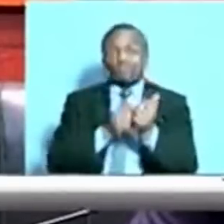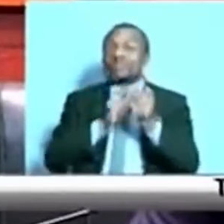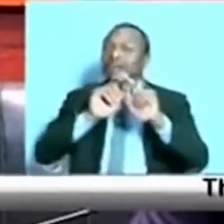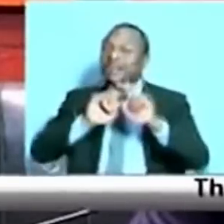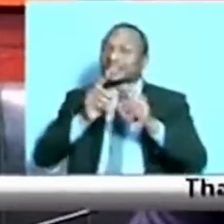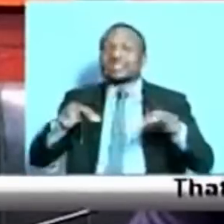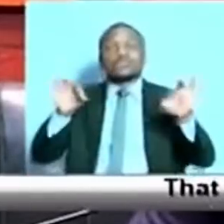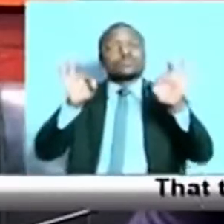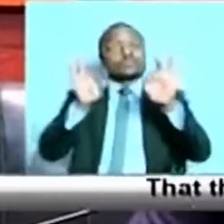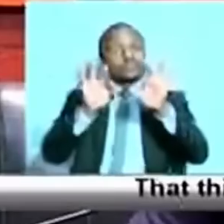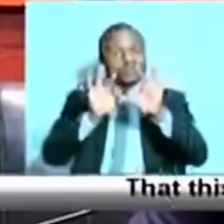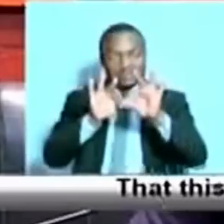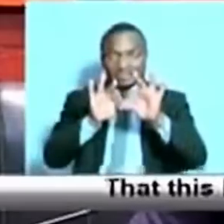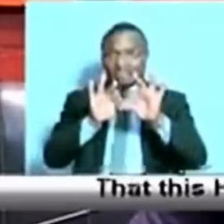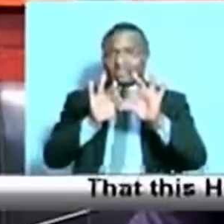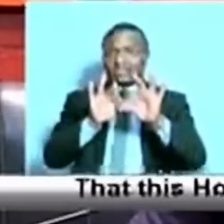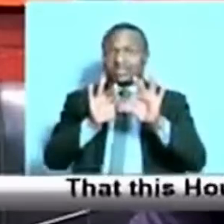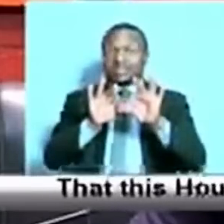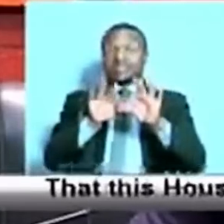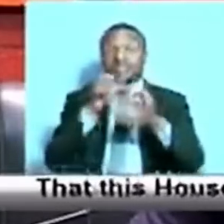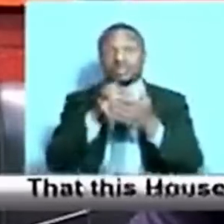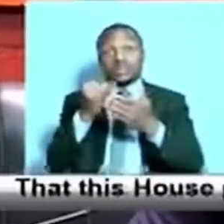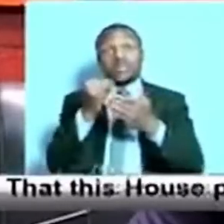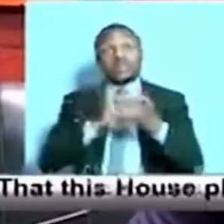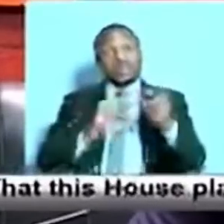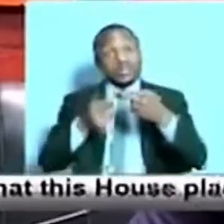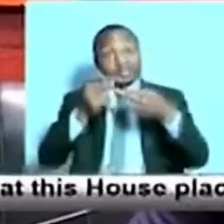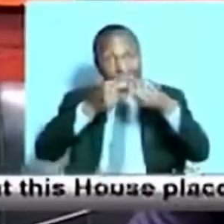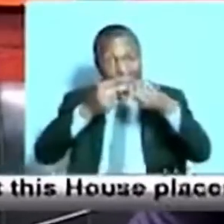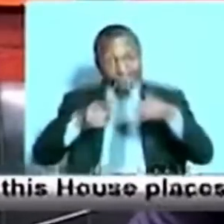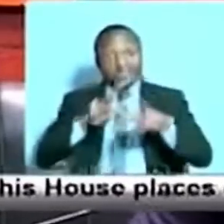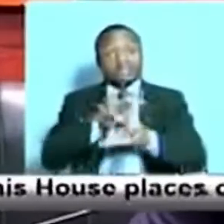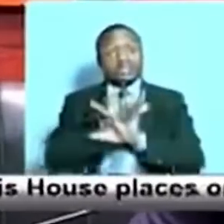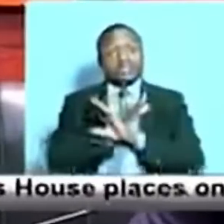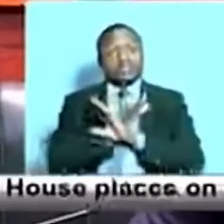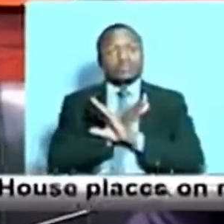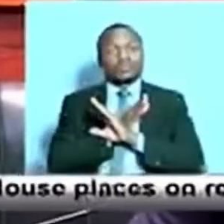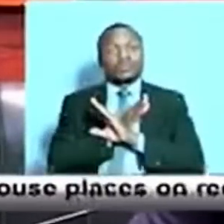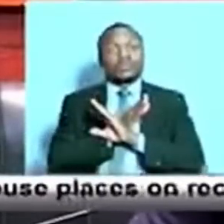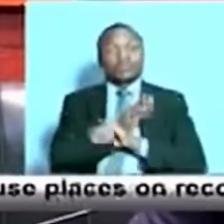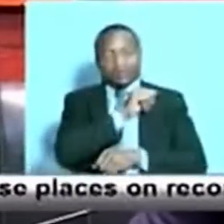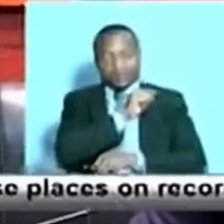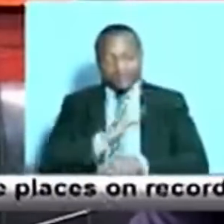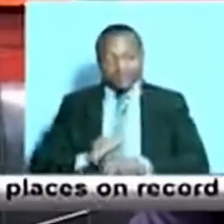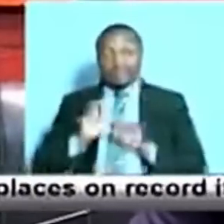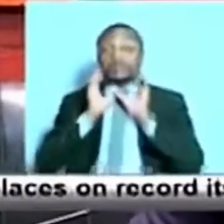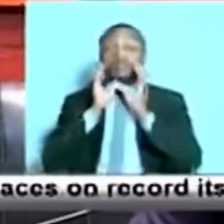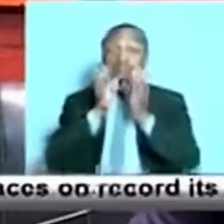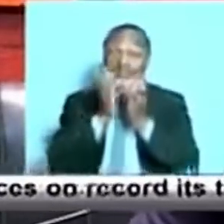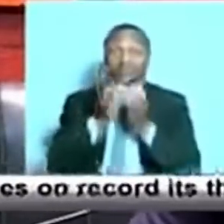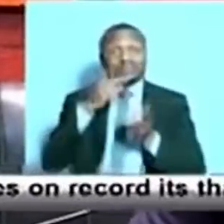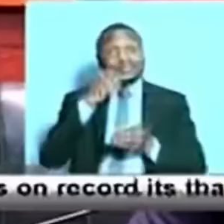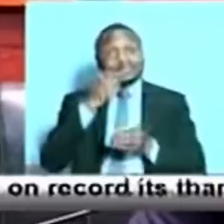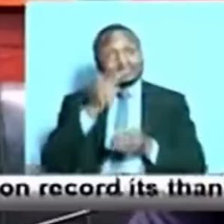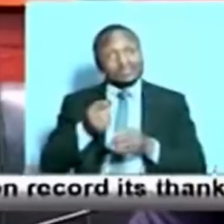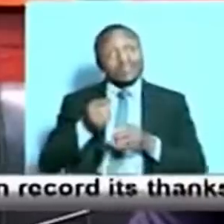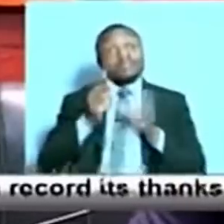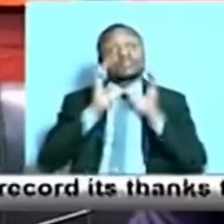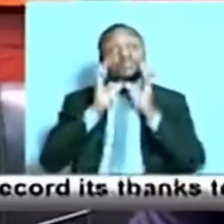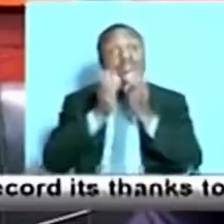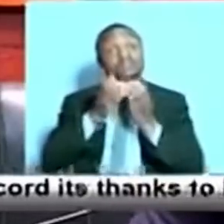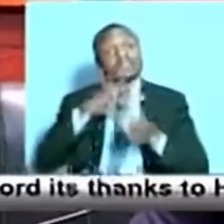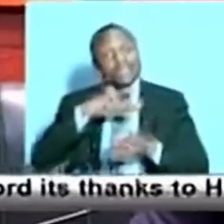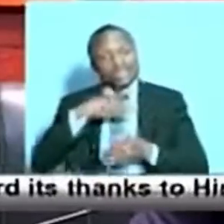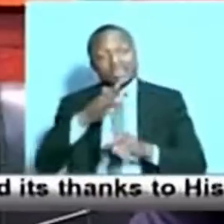of reforms happening in Zambia and Mozambique. He observed that Mozambique, like